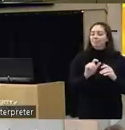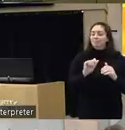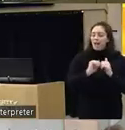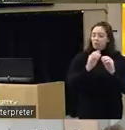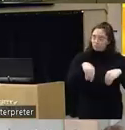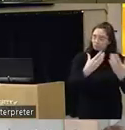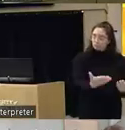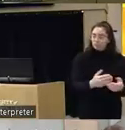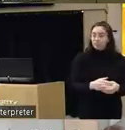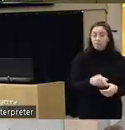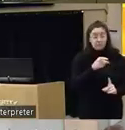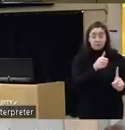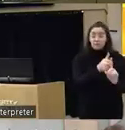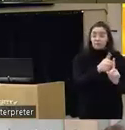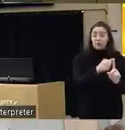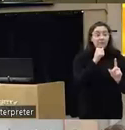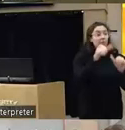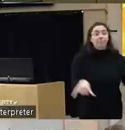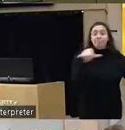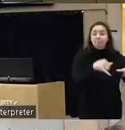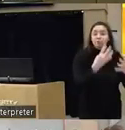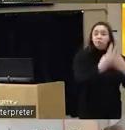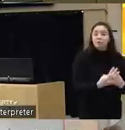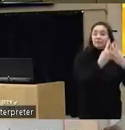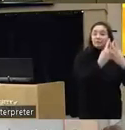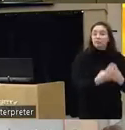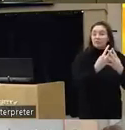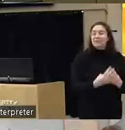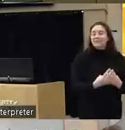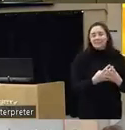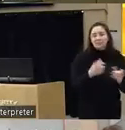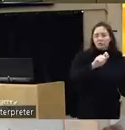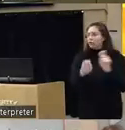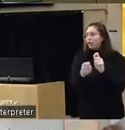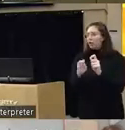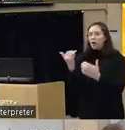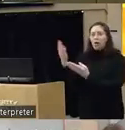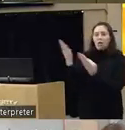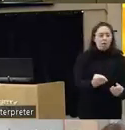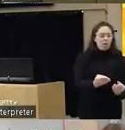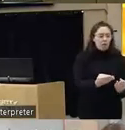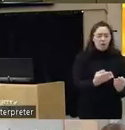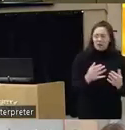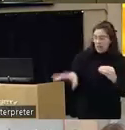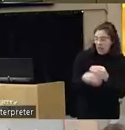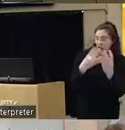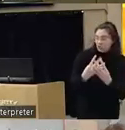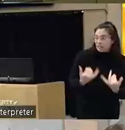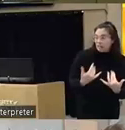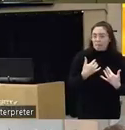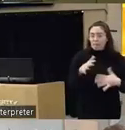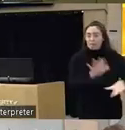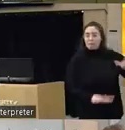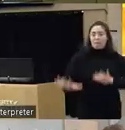is that if someone's not naturally doing a screening score, it's a big practice change to suddenly start doing screening scores with people